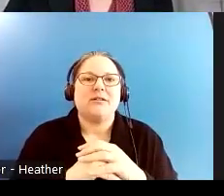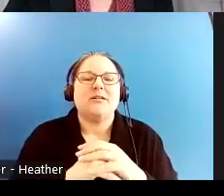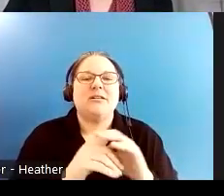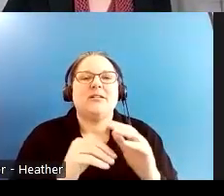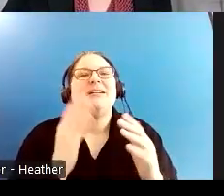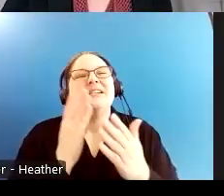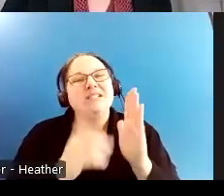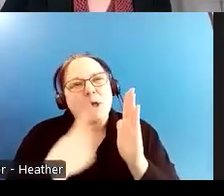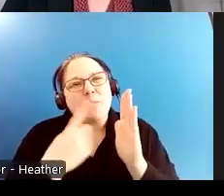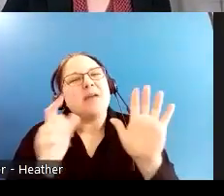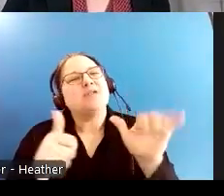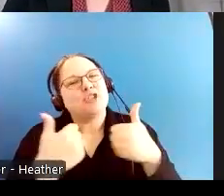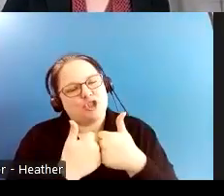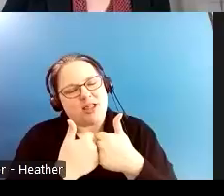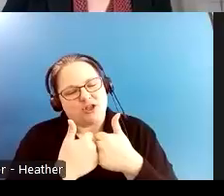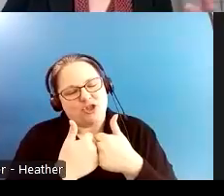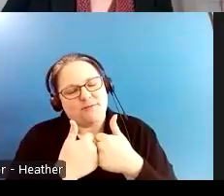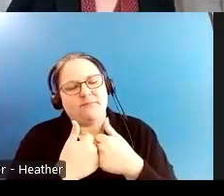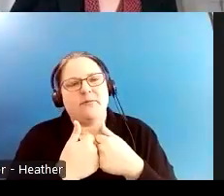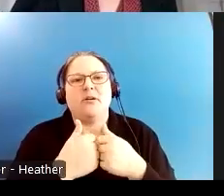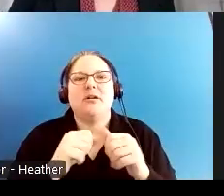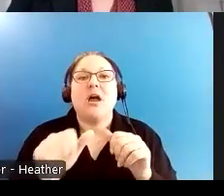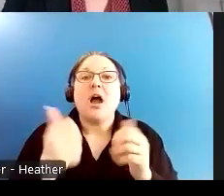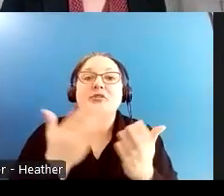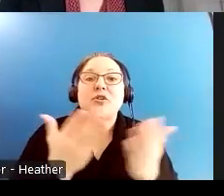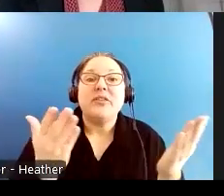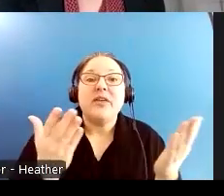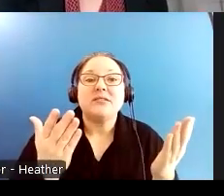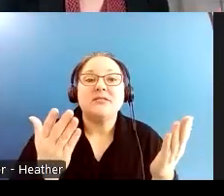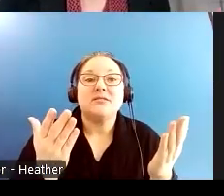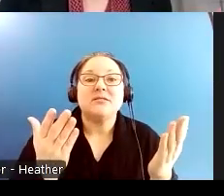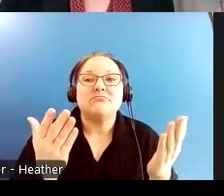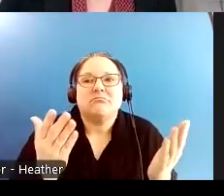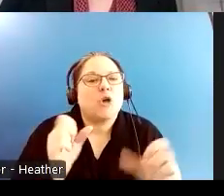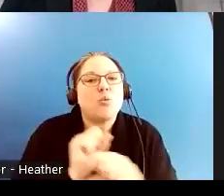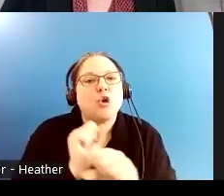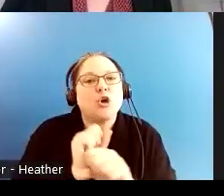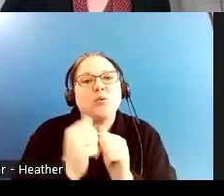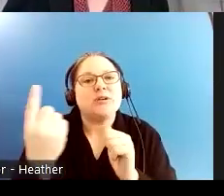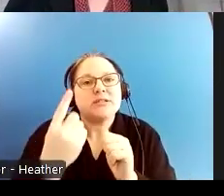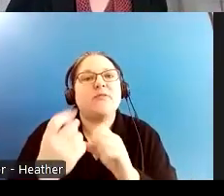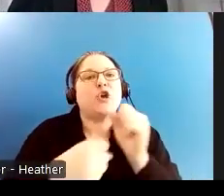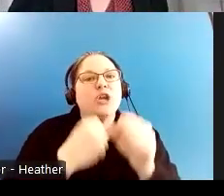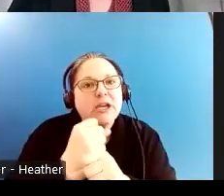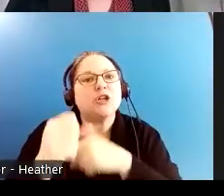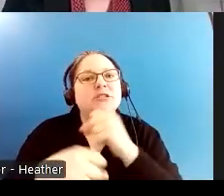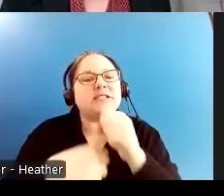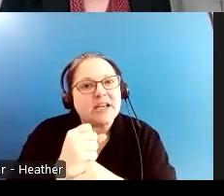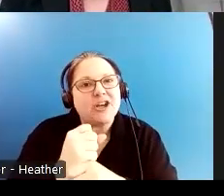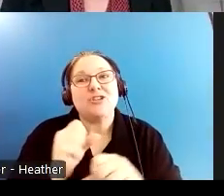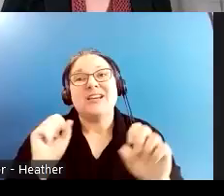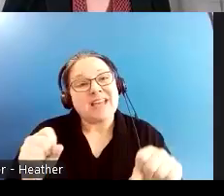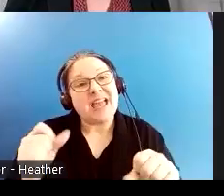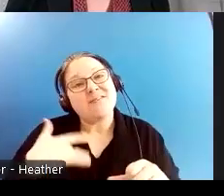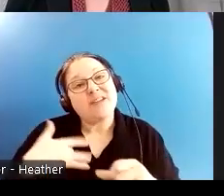challenging issues. Other things are just like working with someone for months and years can feel really difficult,